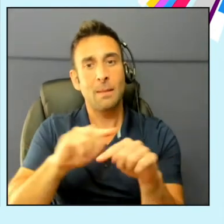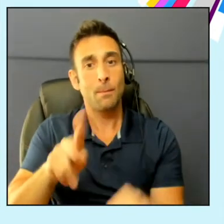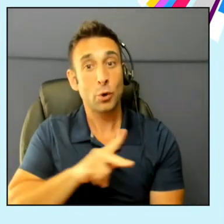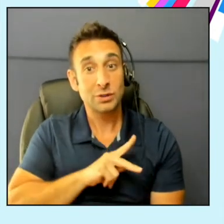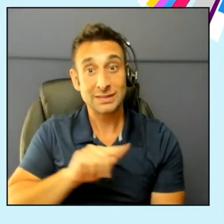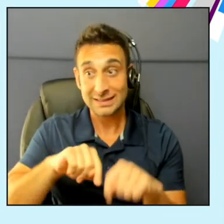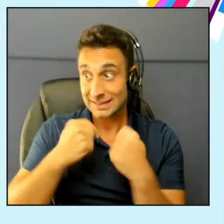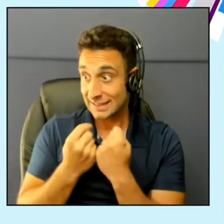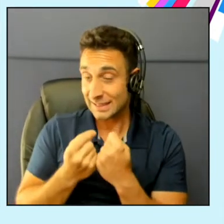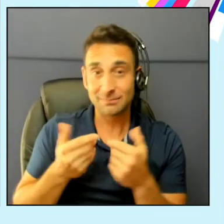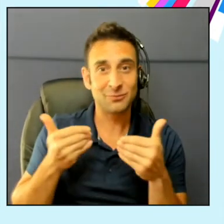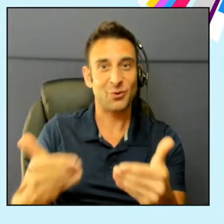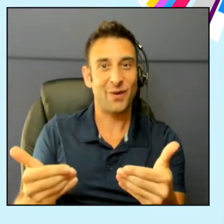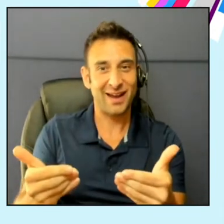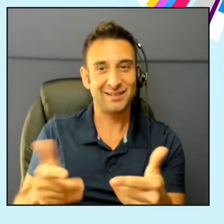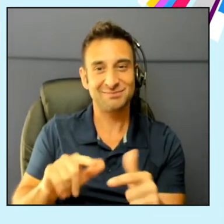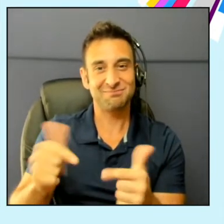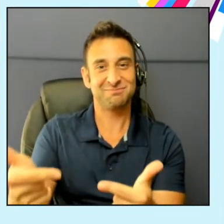take it away.